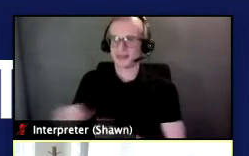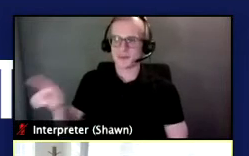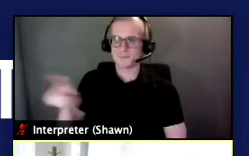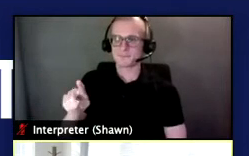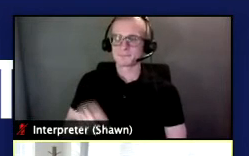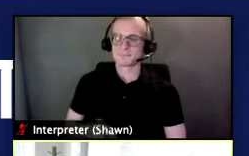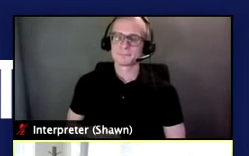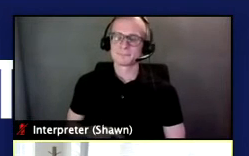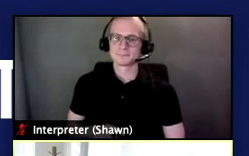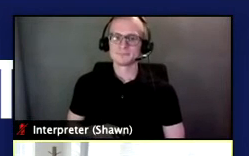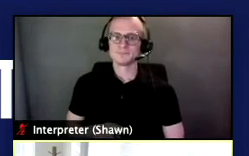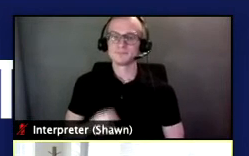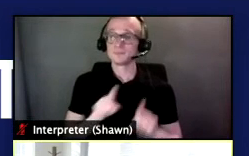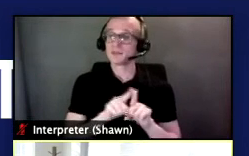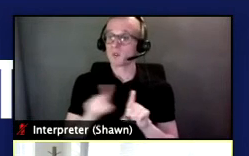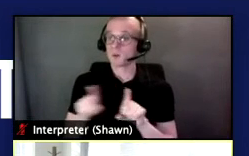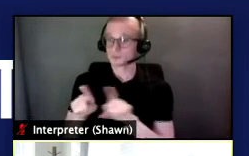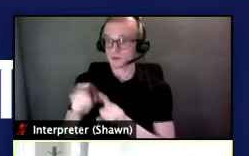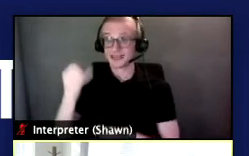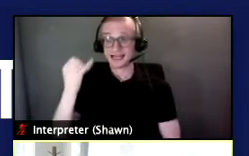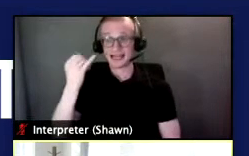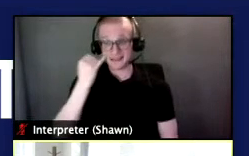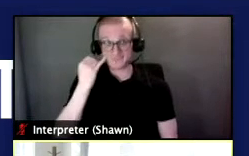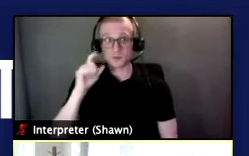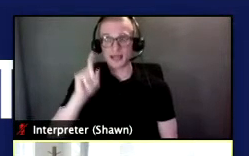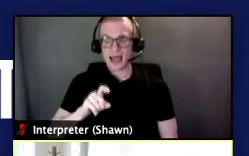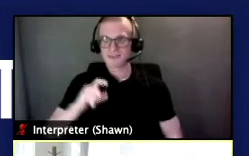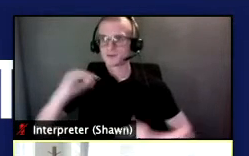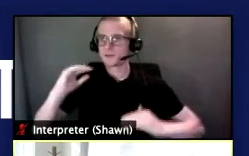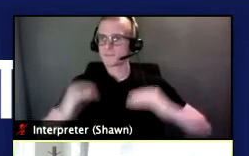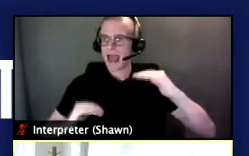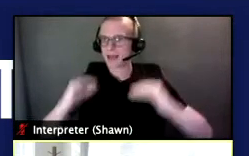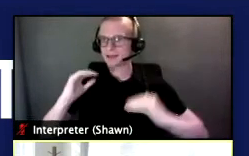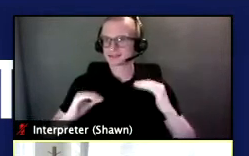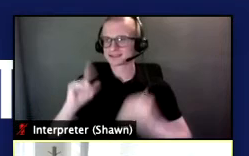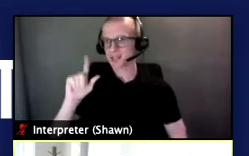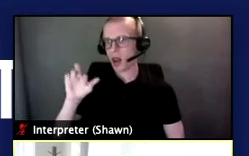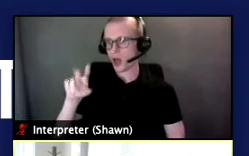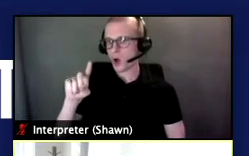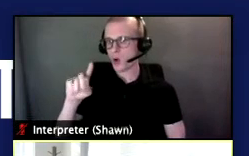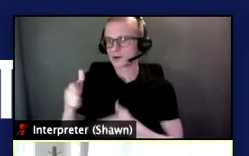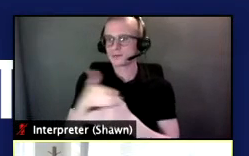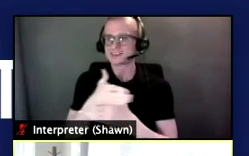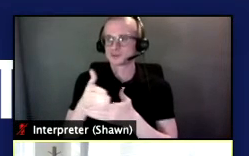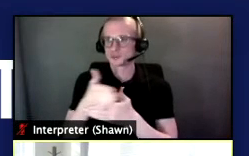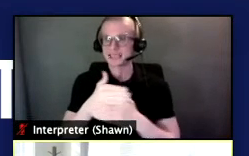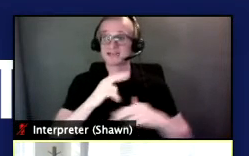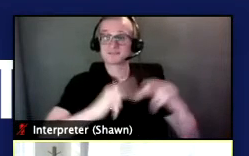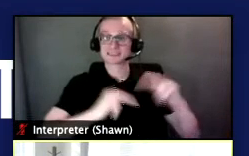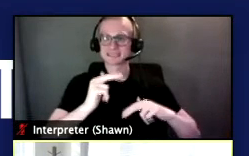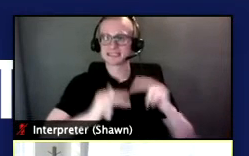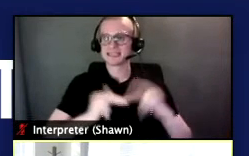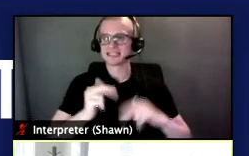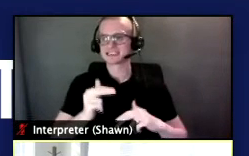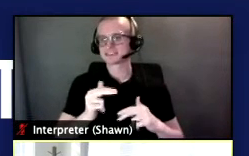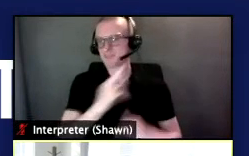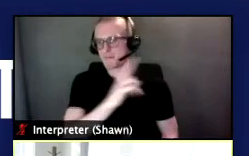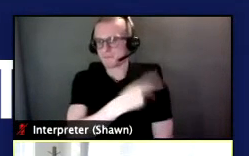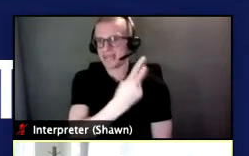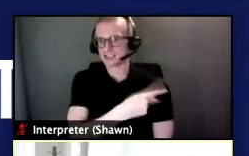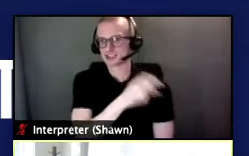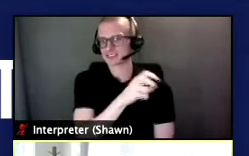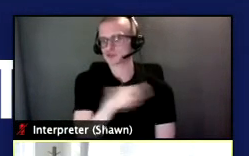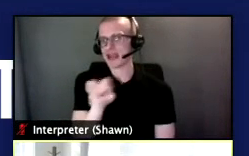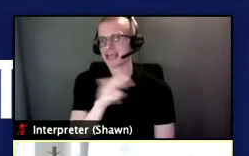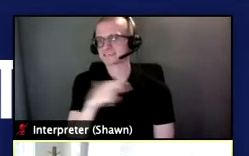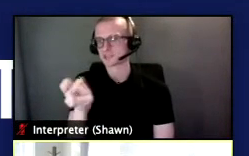needing to load balance between facilities with interfacility transfers, we'll be working